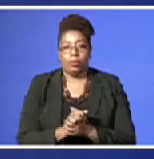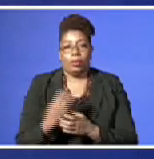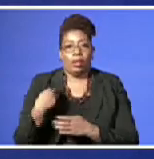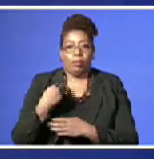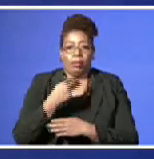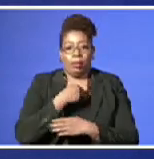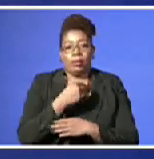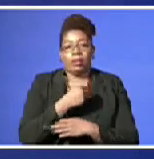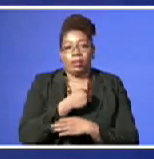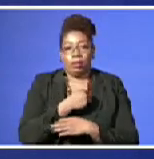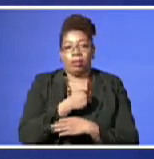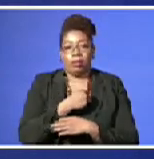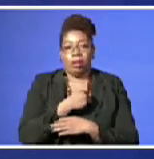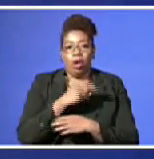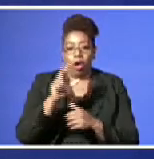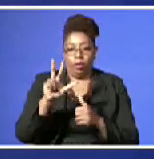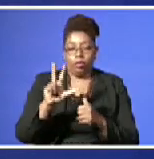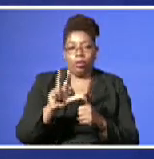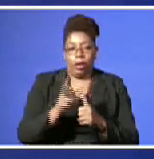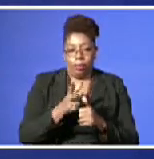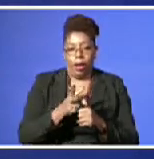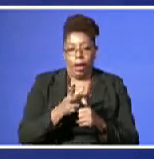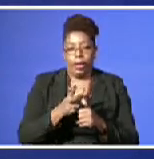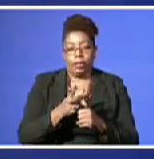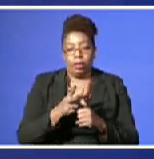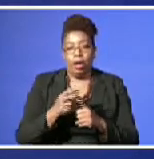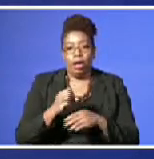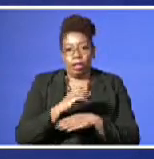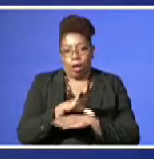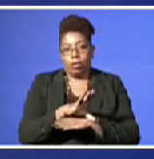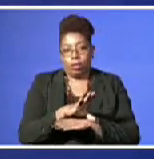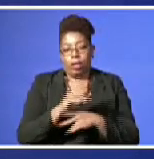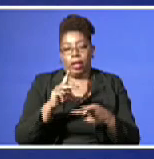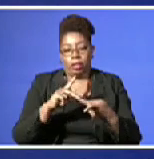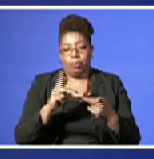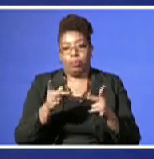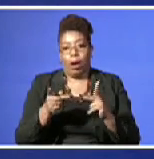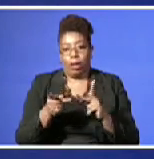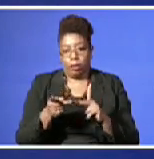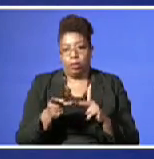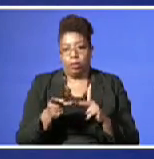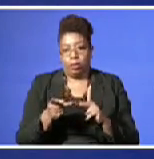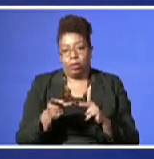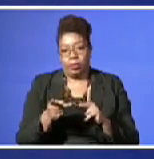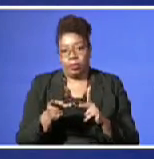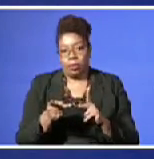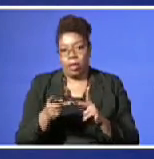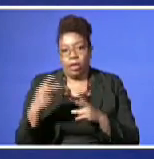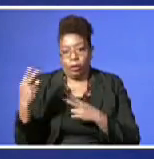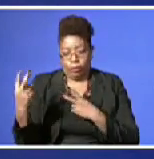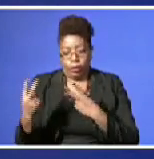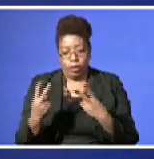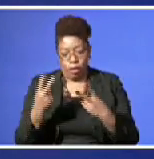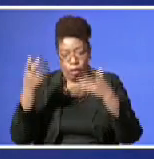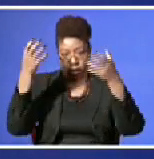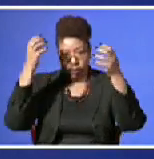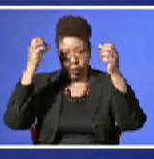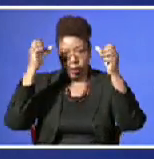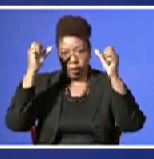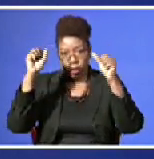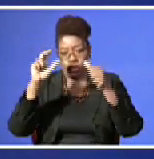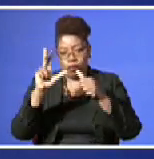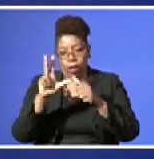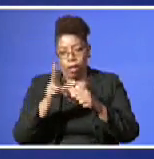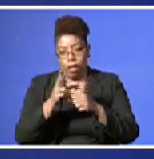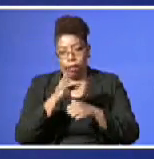Members of the National Tripartite Council, along with its partners and stakeholders, paid a courtesy call on the president of the Industrial Tribunal